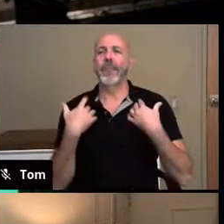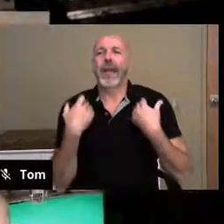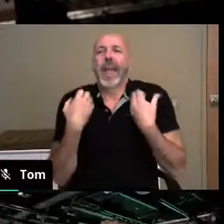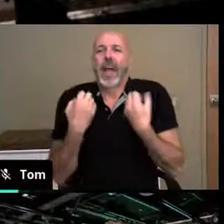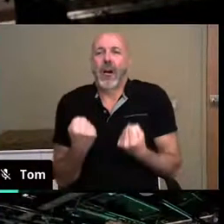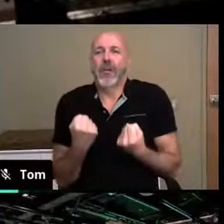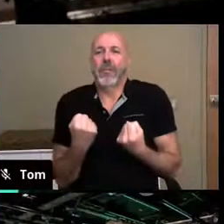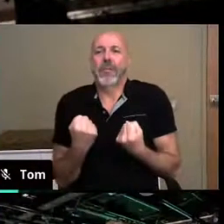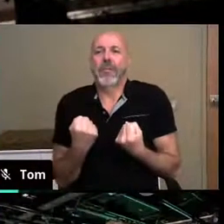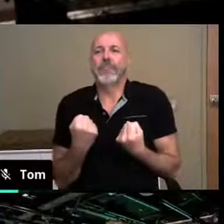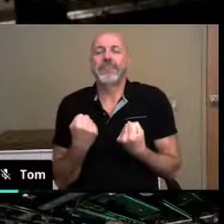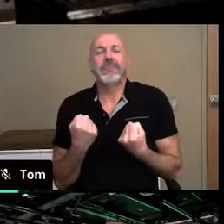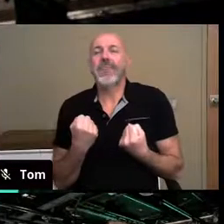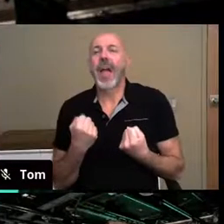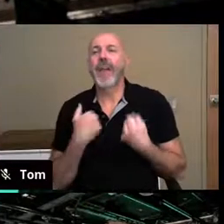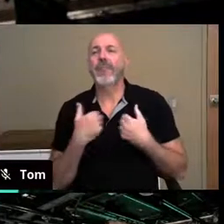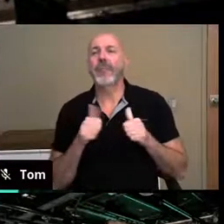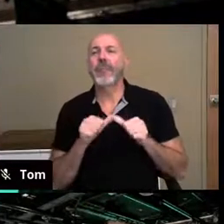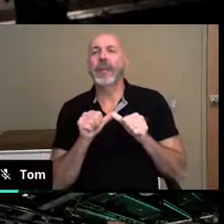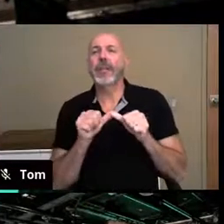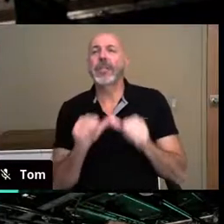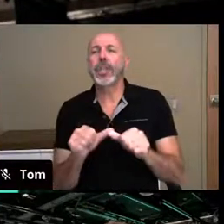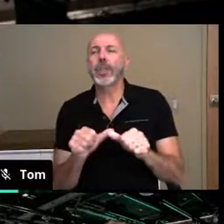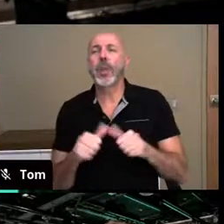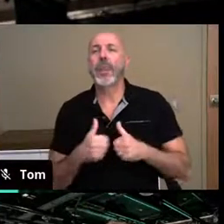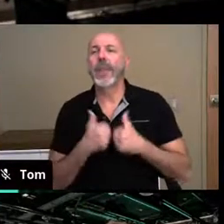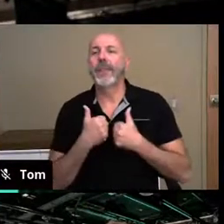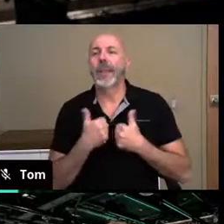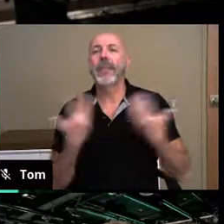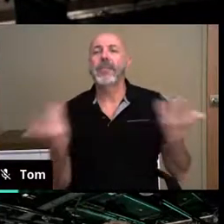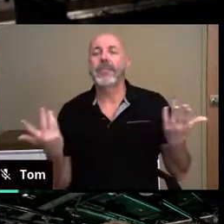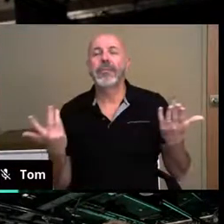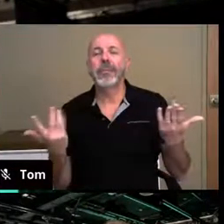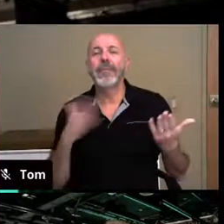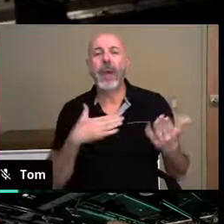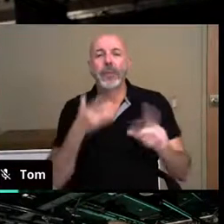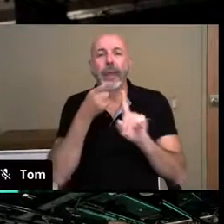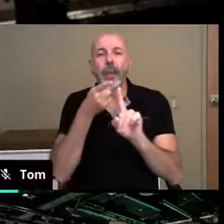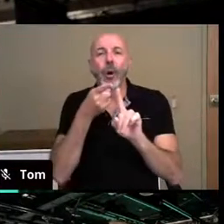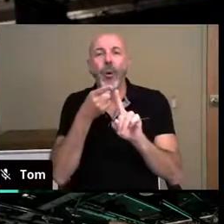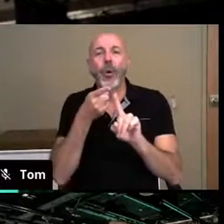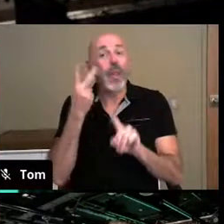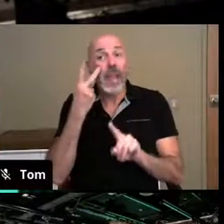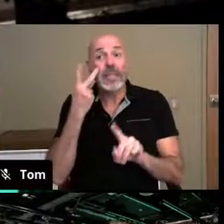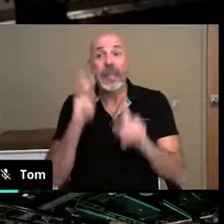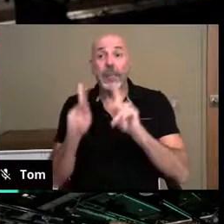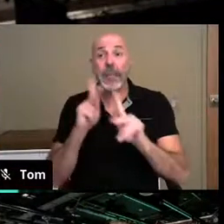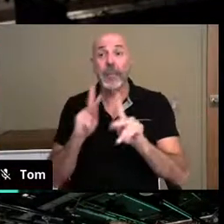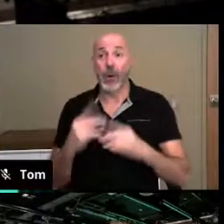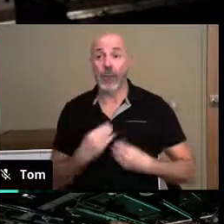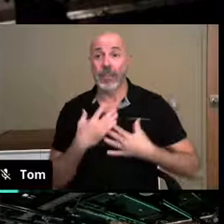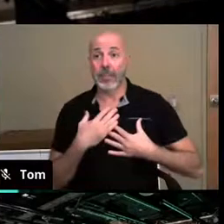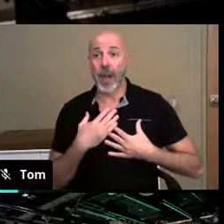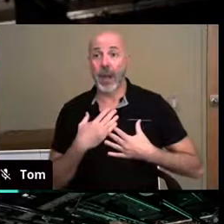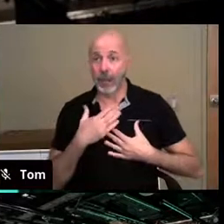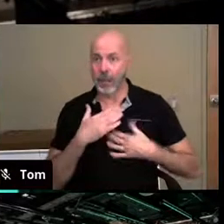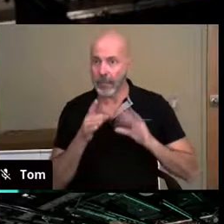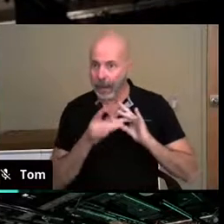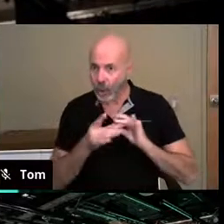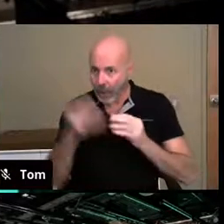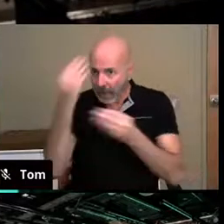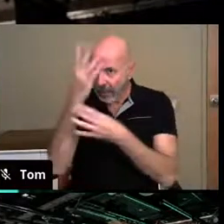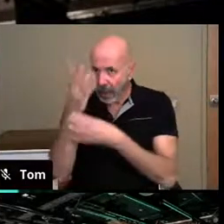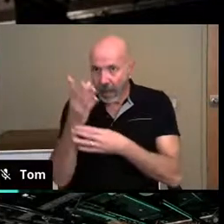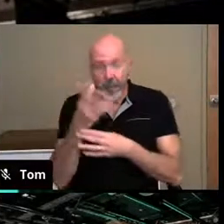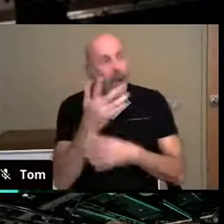path on the planet. But it's great, and I find people are inspired when I tell my story. The mystery is really